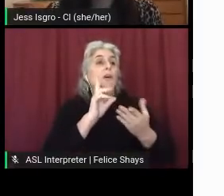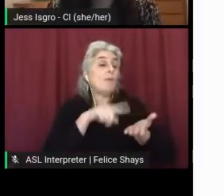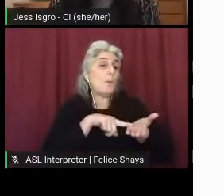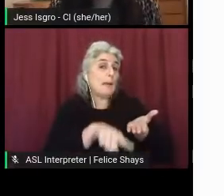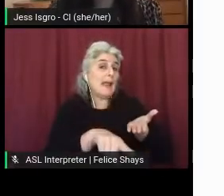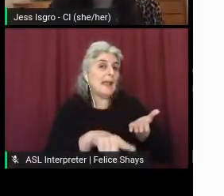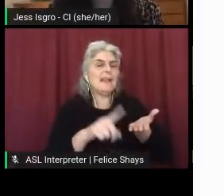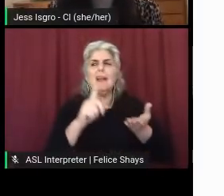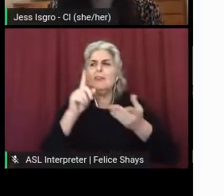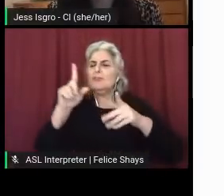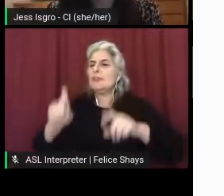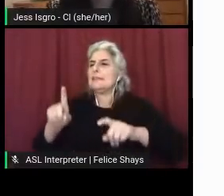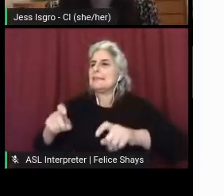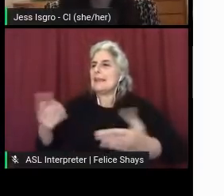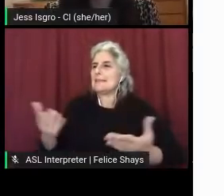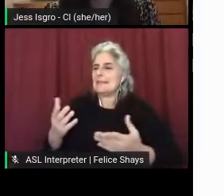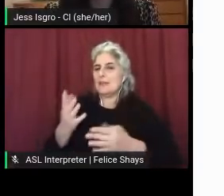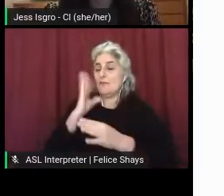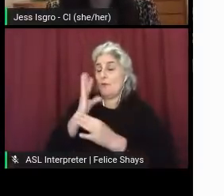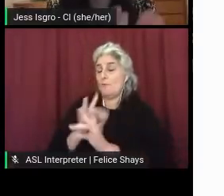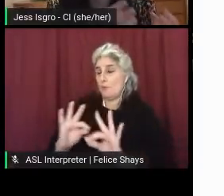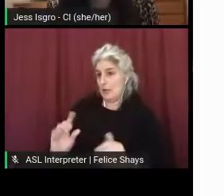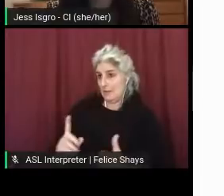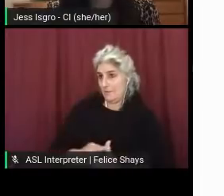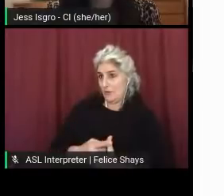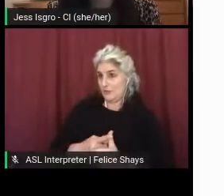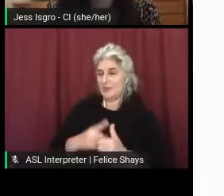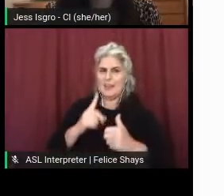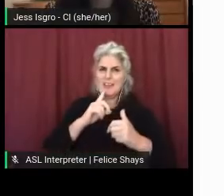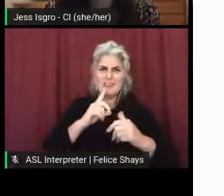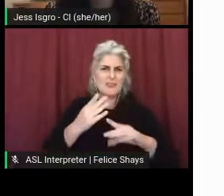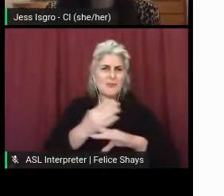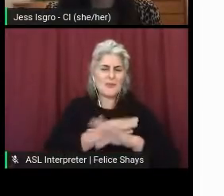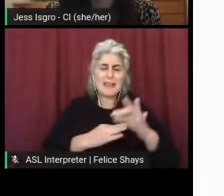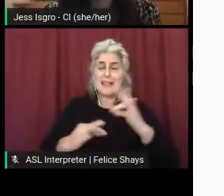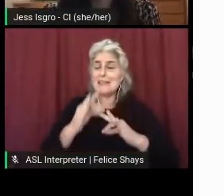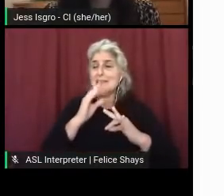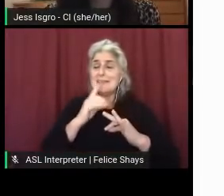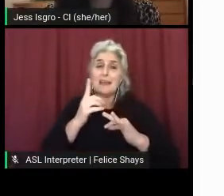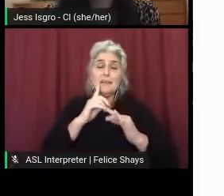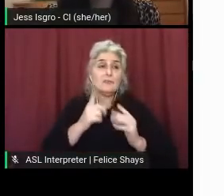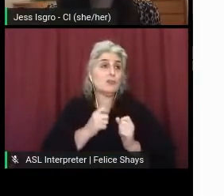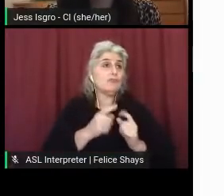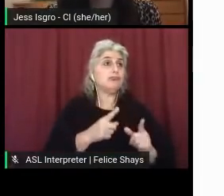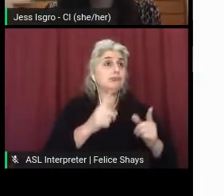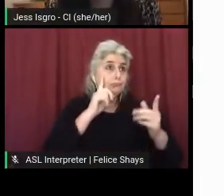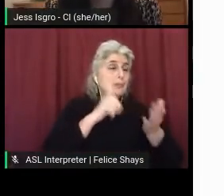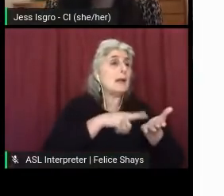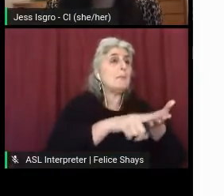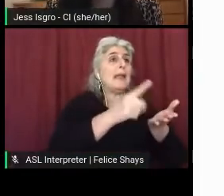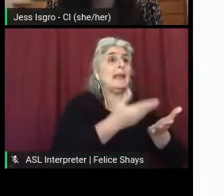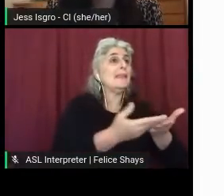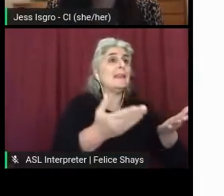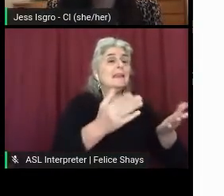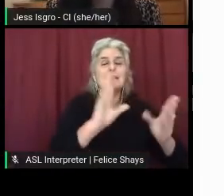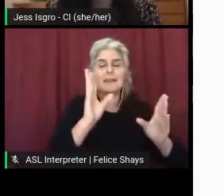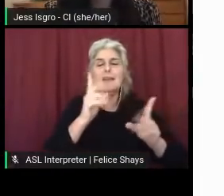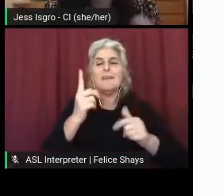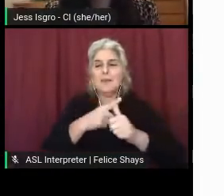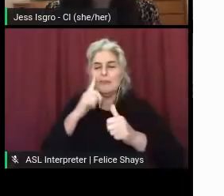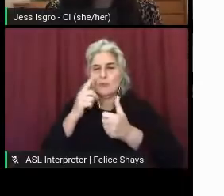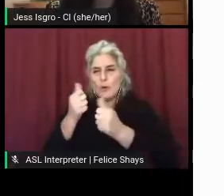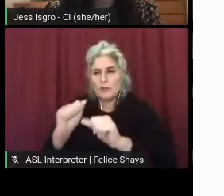count. So if you're going to take the time and the media money to invest in paid content, you want to make sure it's content that really is going to